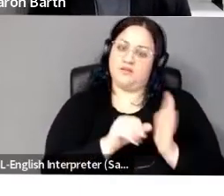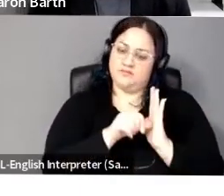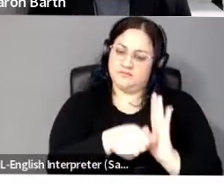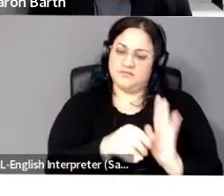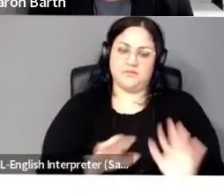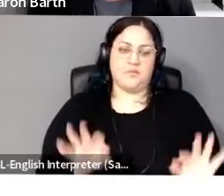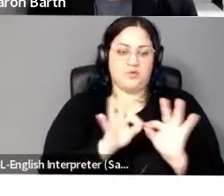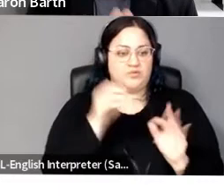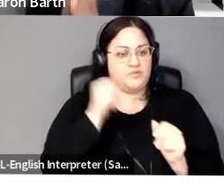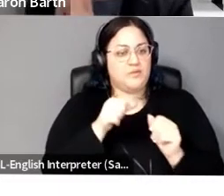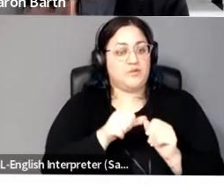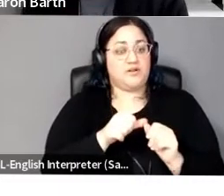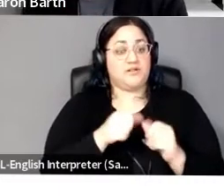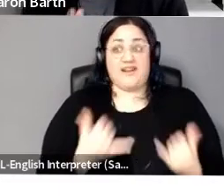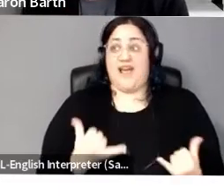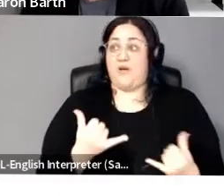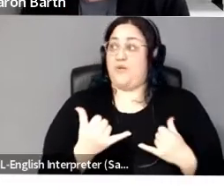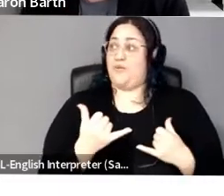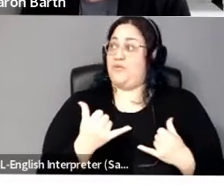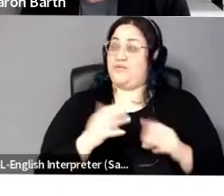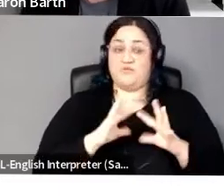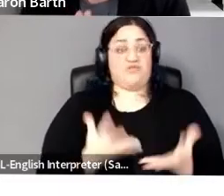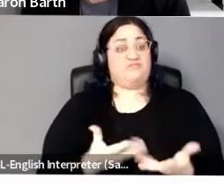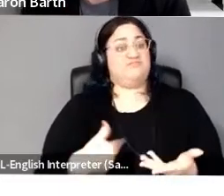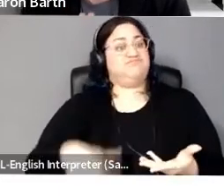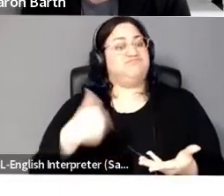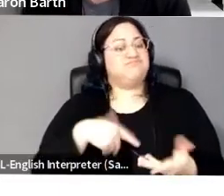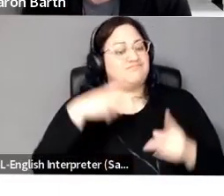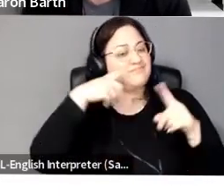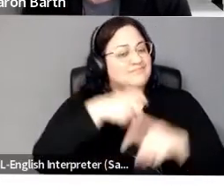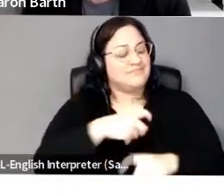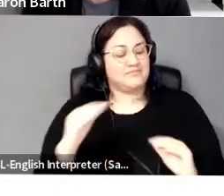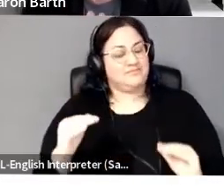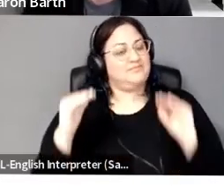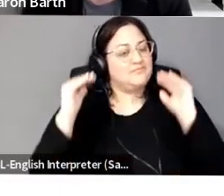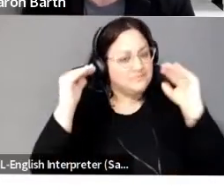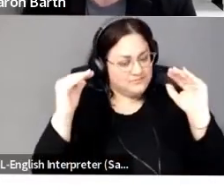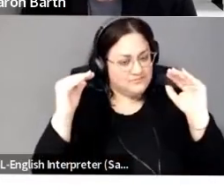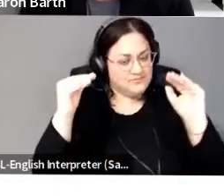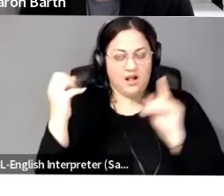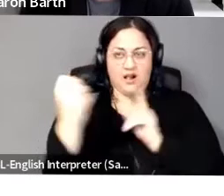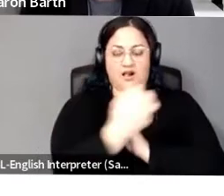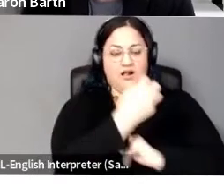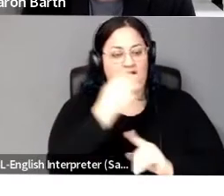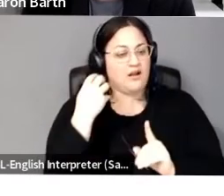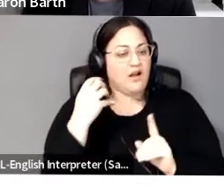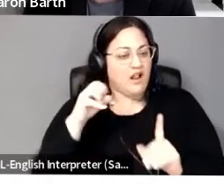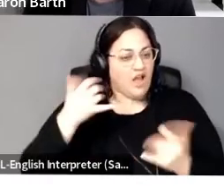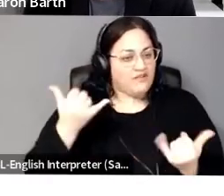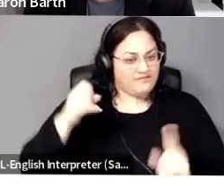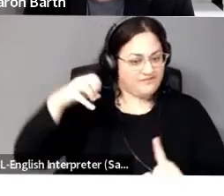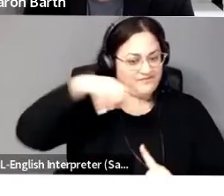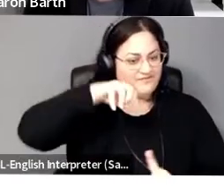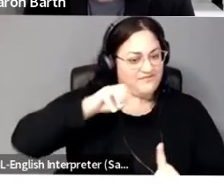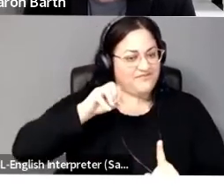world. We also have a bunch of risk and uncertainty. There's things that we can't control, and they could turn out in ways that aren't